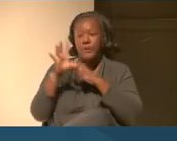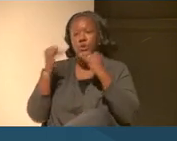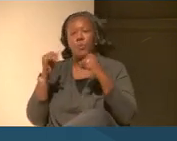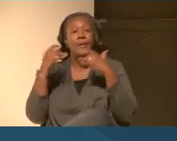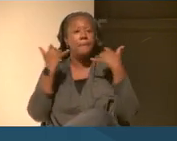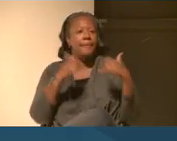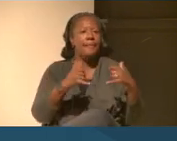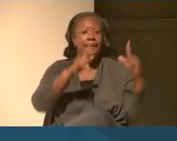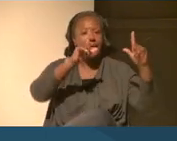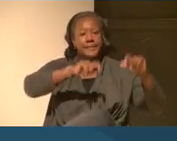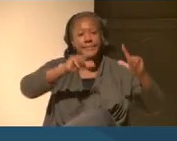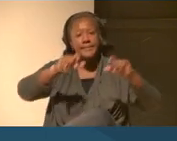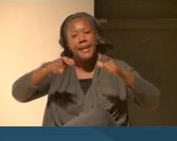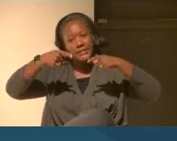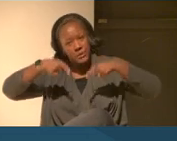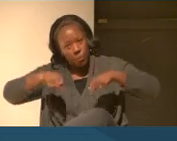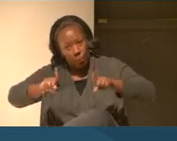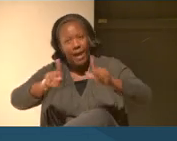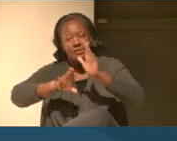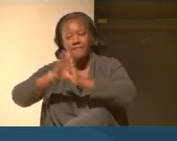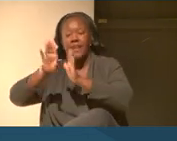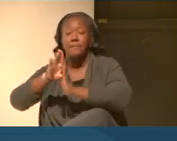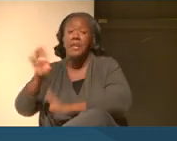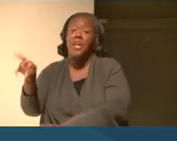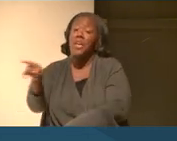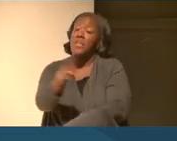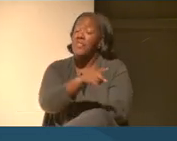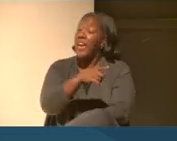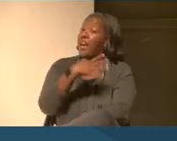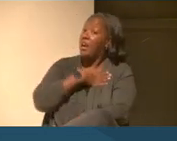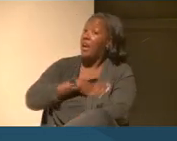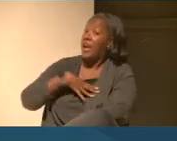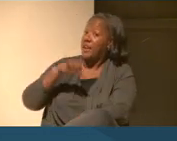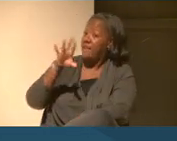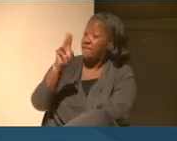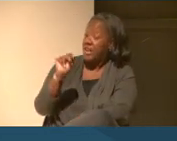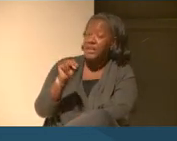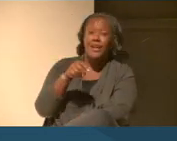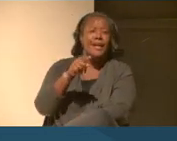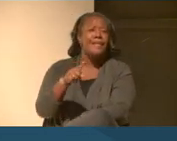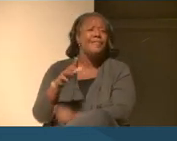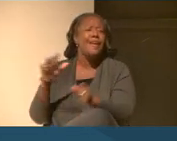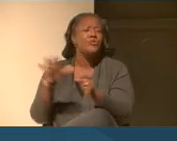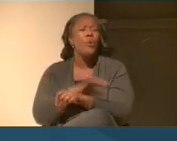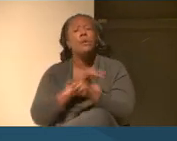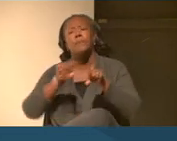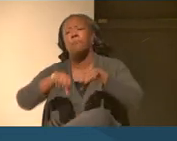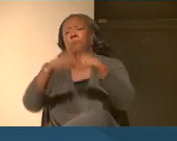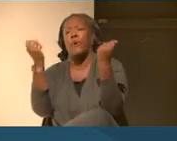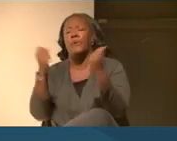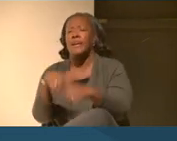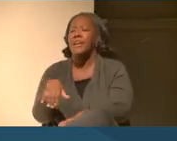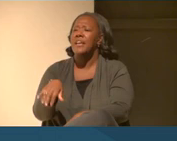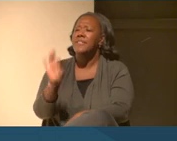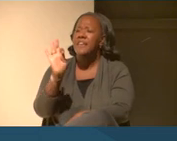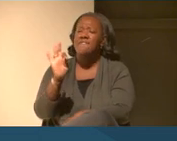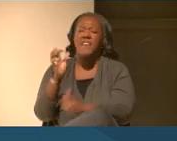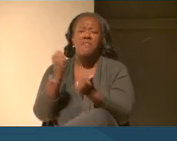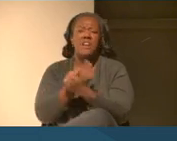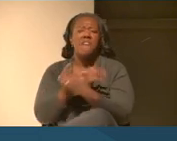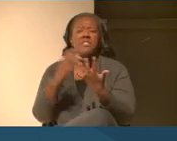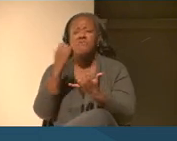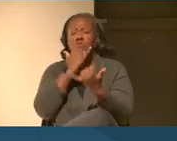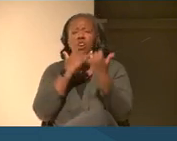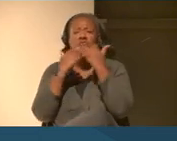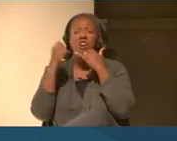going along. But they had a lot of fun. They totally broke the game. They found every single possible thing that was wrong with